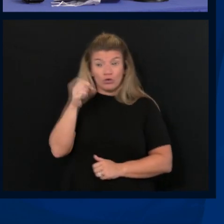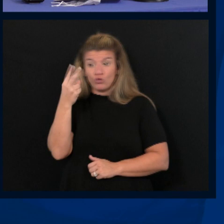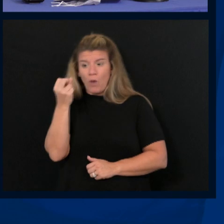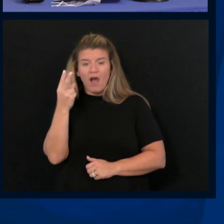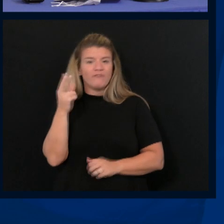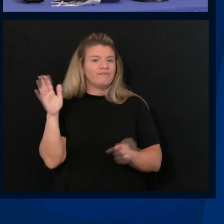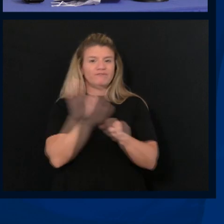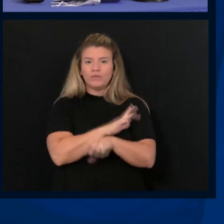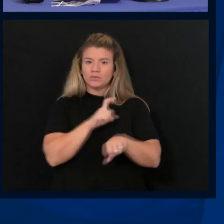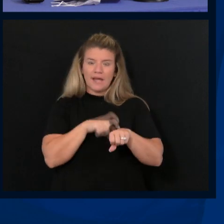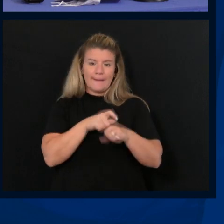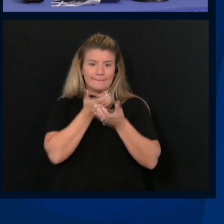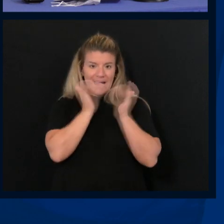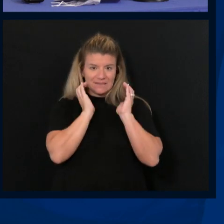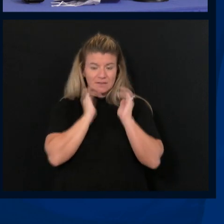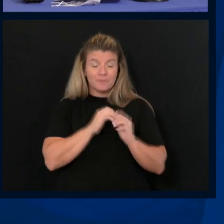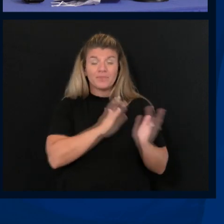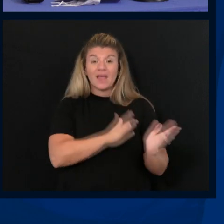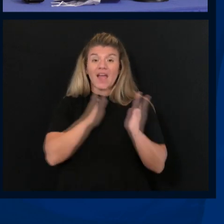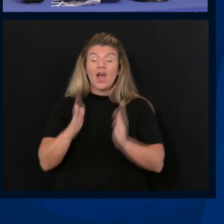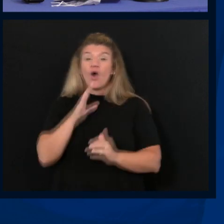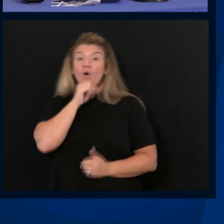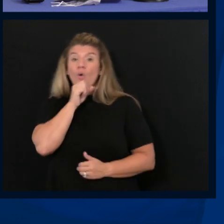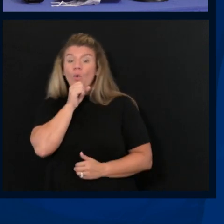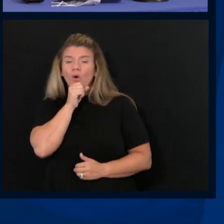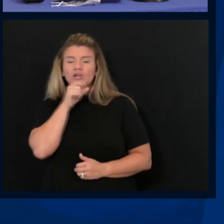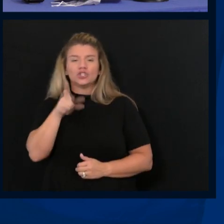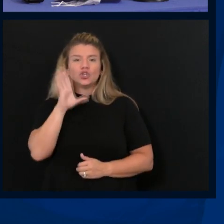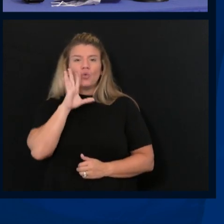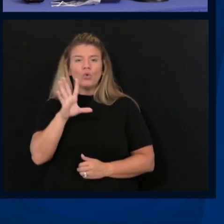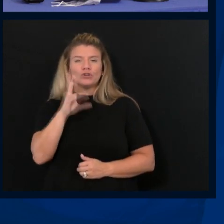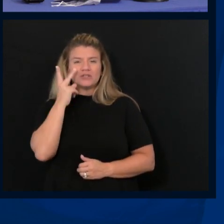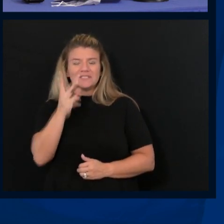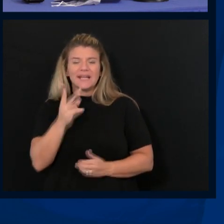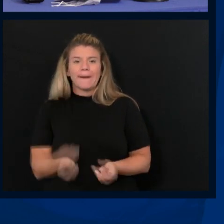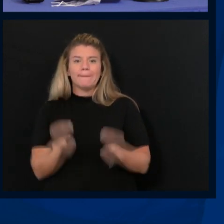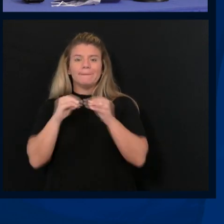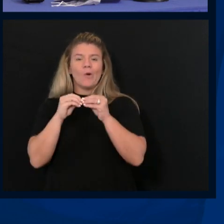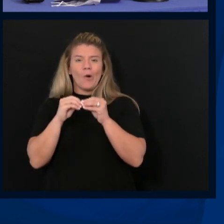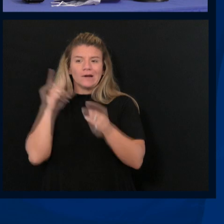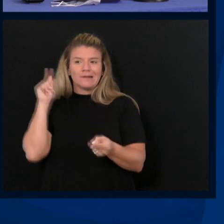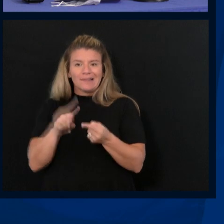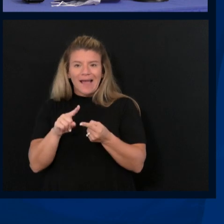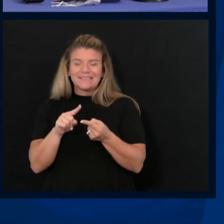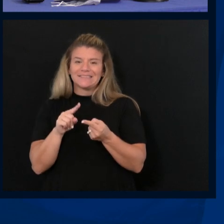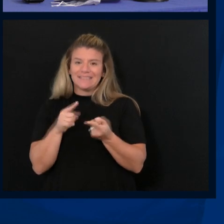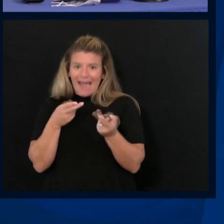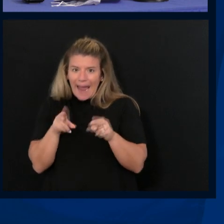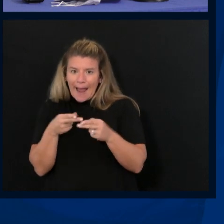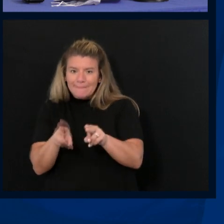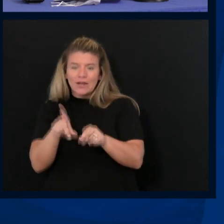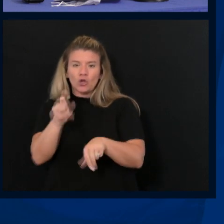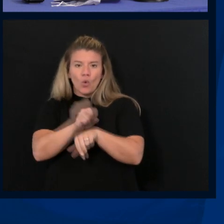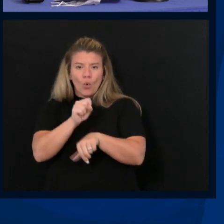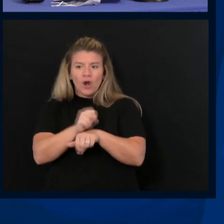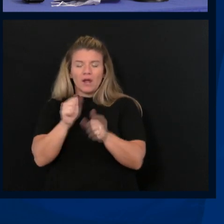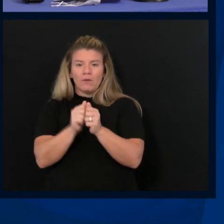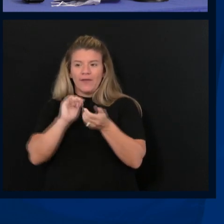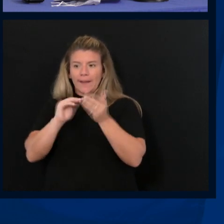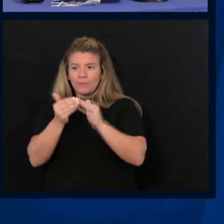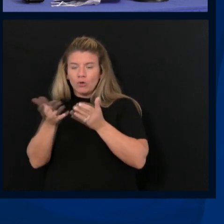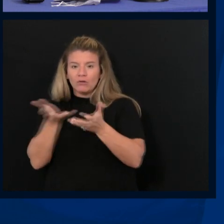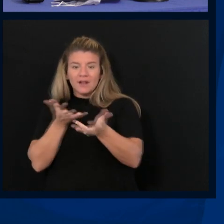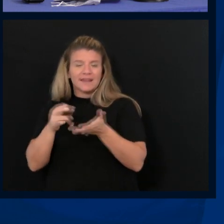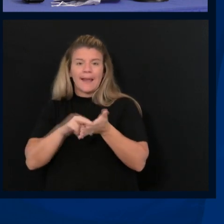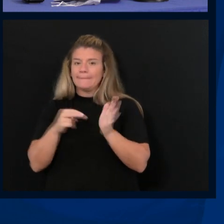know orange is when we start to creep into additional mitigation, working with the community, and it would be universal mask wearing for grades